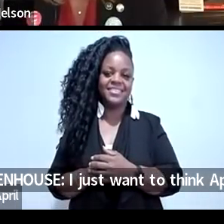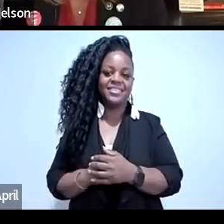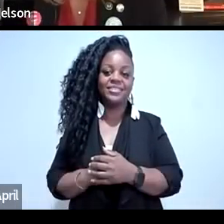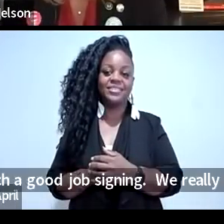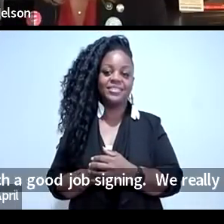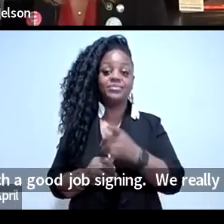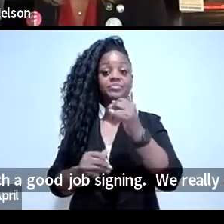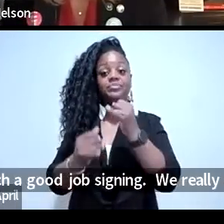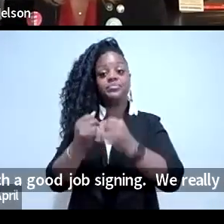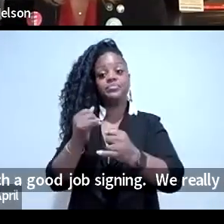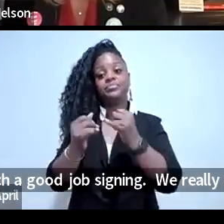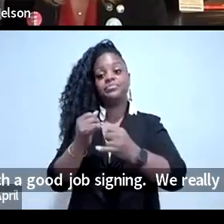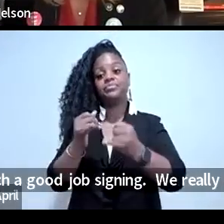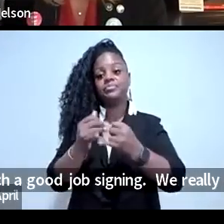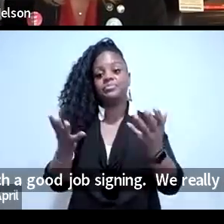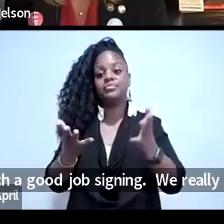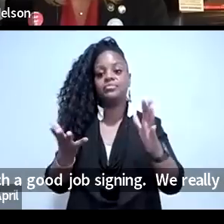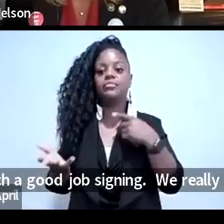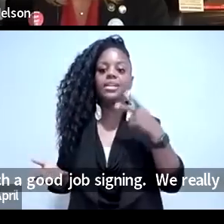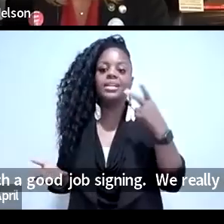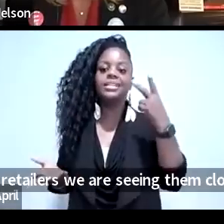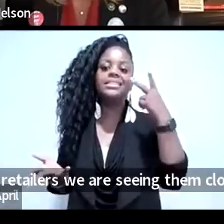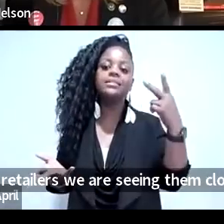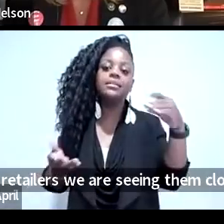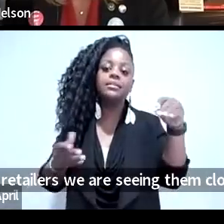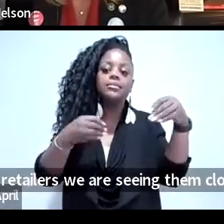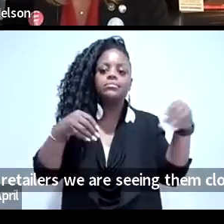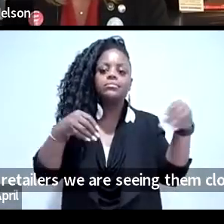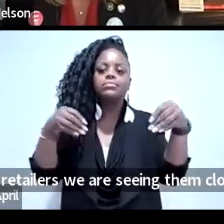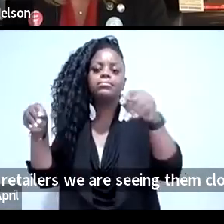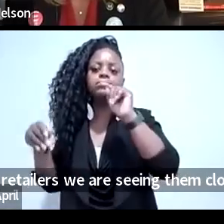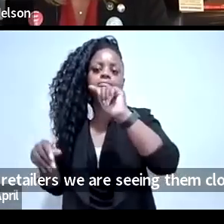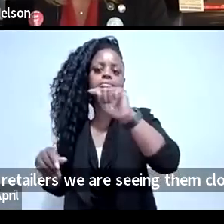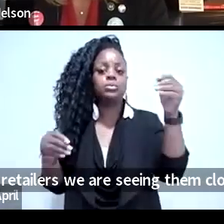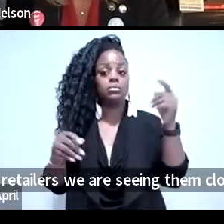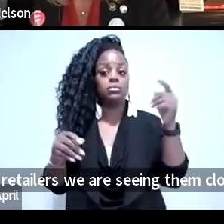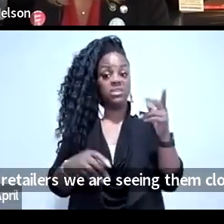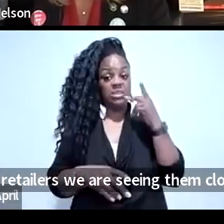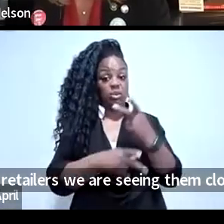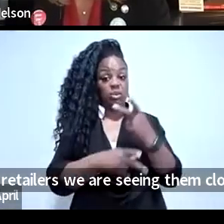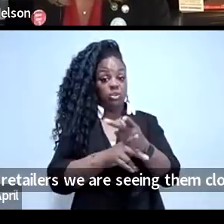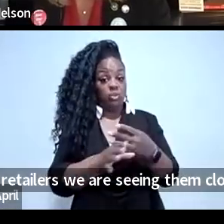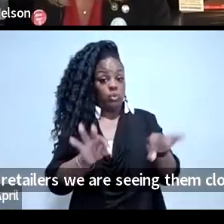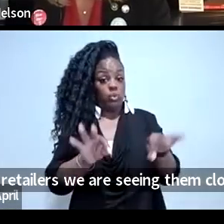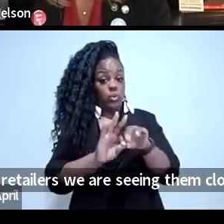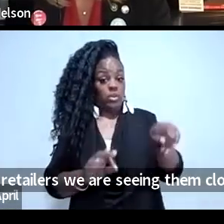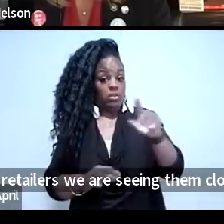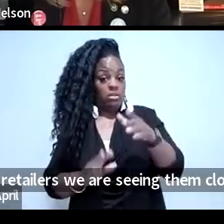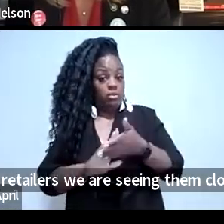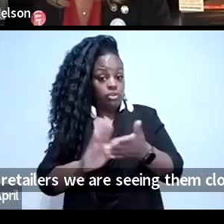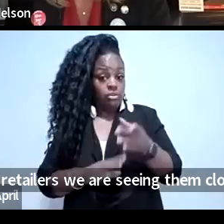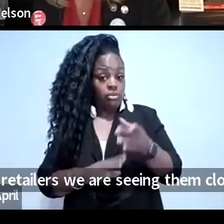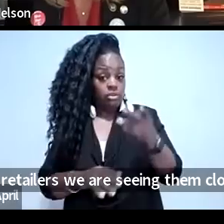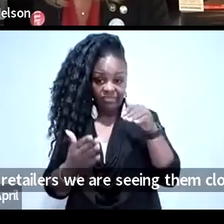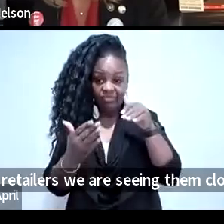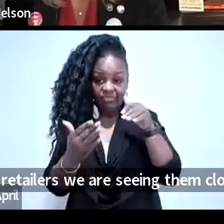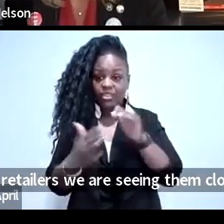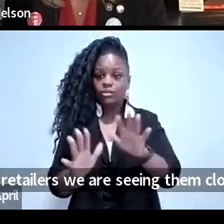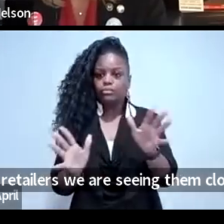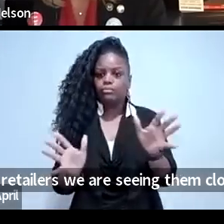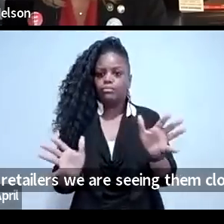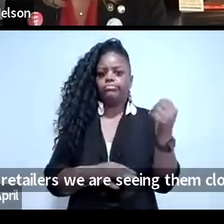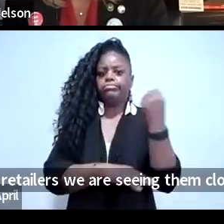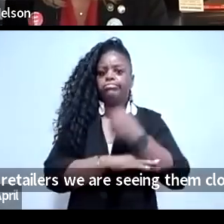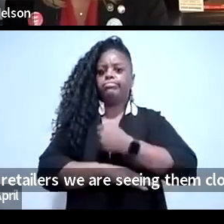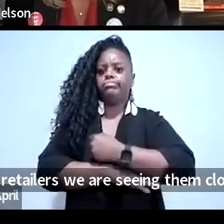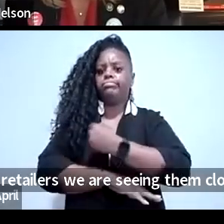operations when they face a prevalent push for unionization. We saw this with Chipotle in Augusta, Maine. As Jazz can explain,